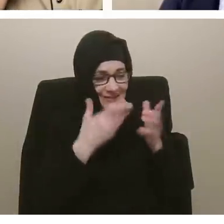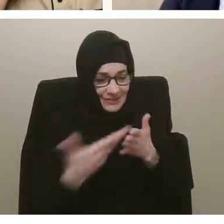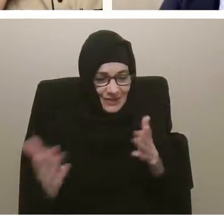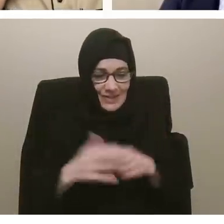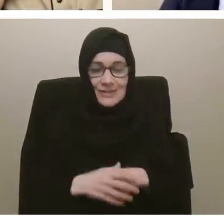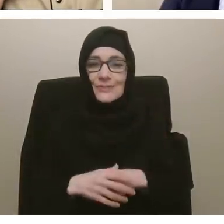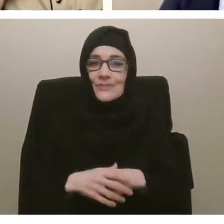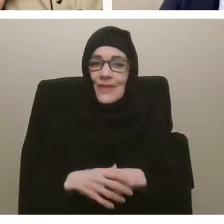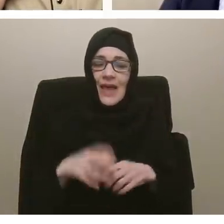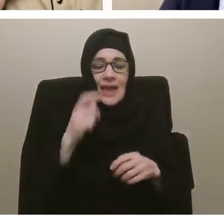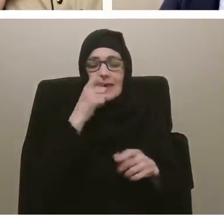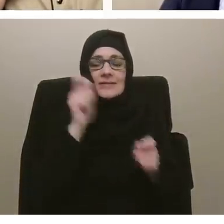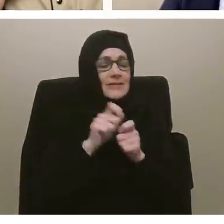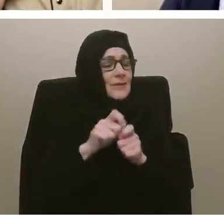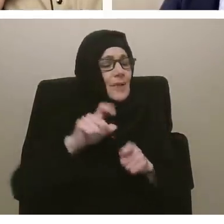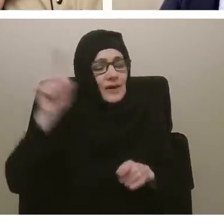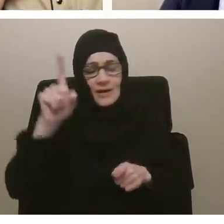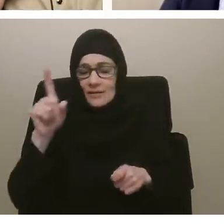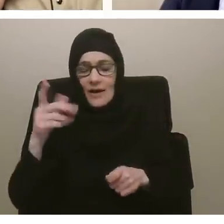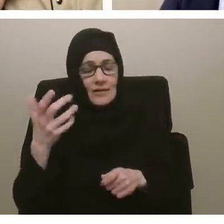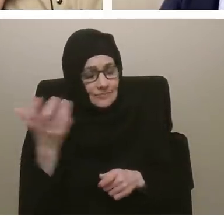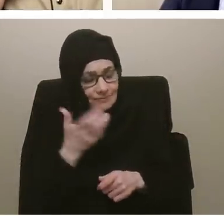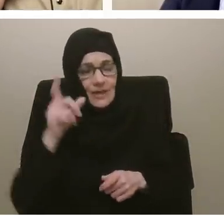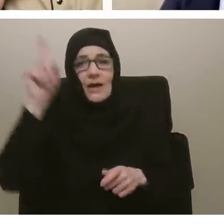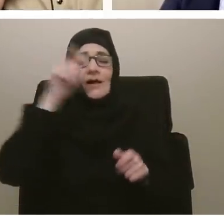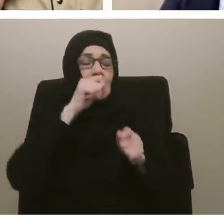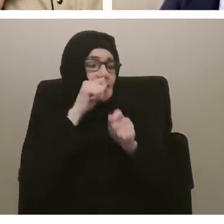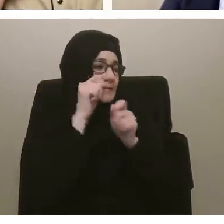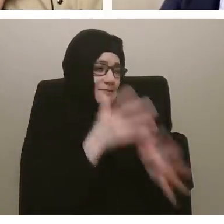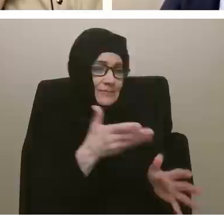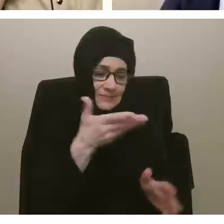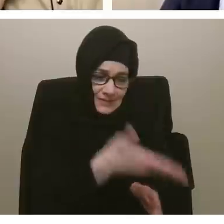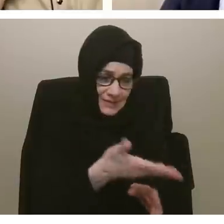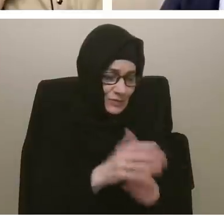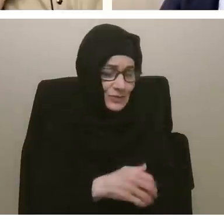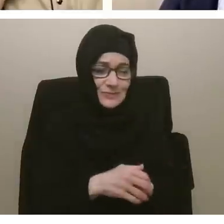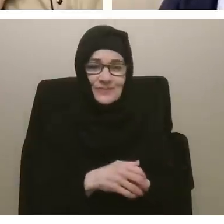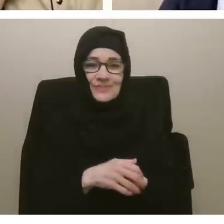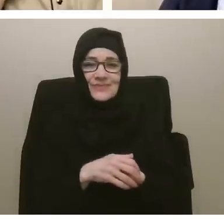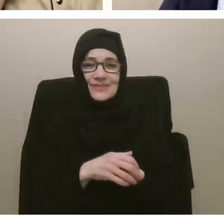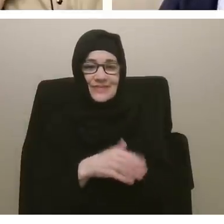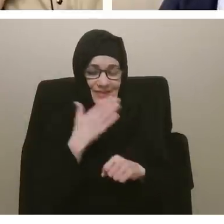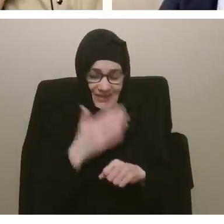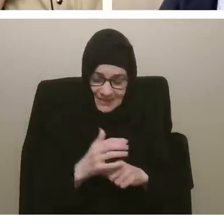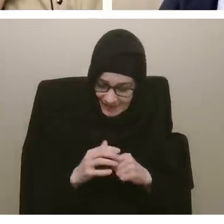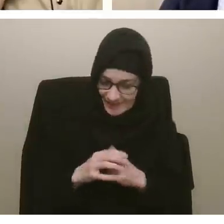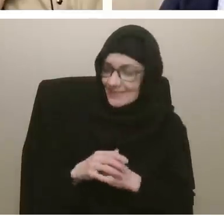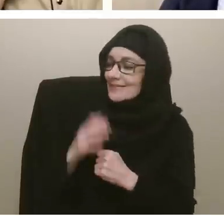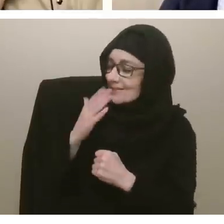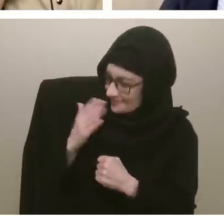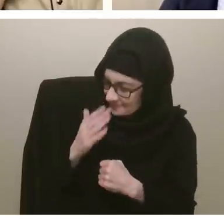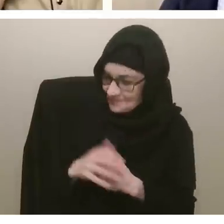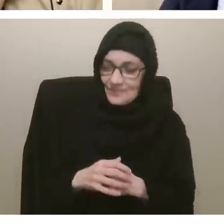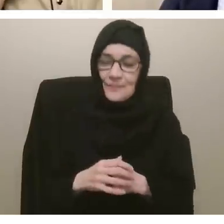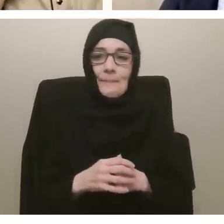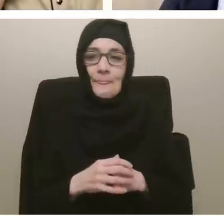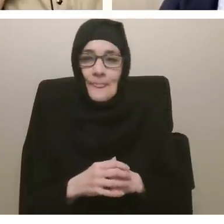subhanAllah, barakAllah feekum, Shaykh Abdullah, zaydakAllahu min fadli, and may Allah always make you in the Qur'an, ya Rabbi.